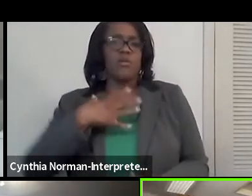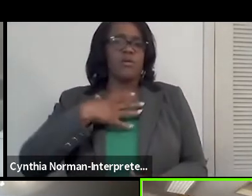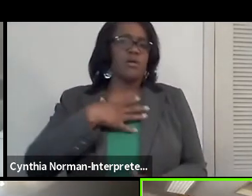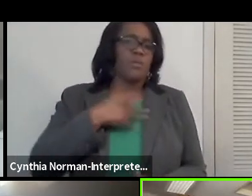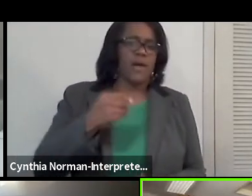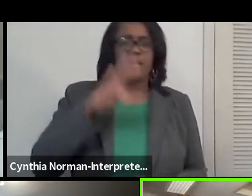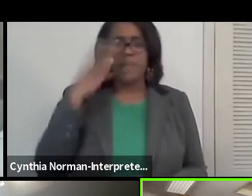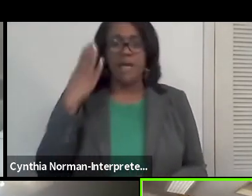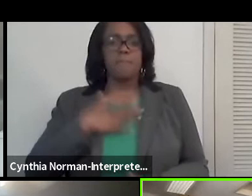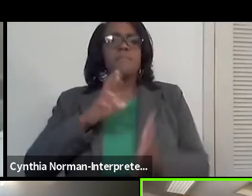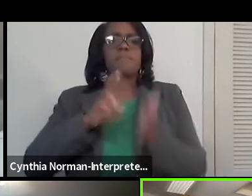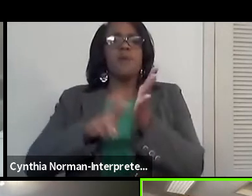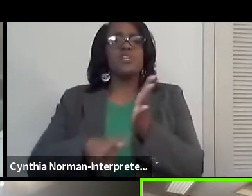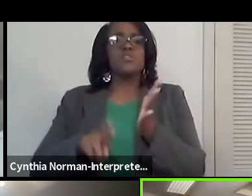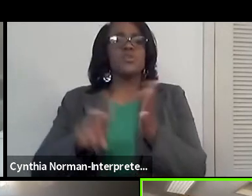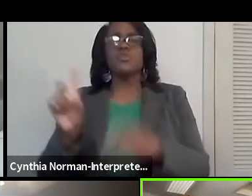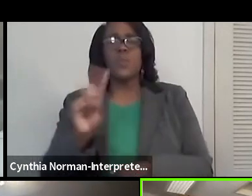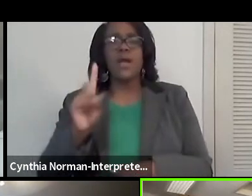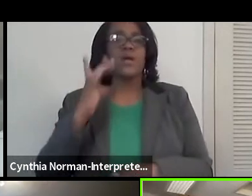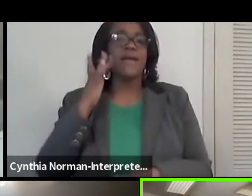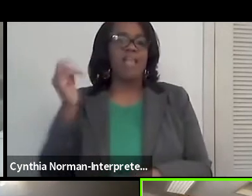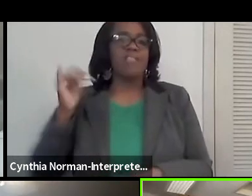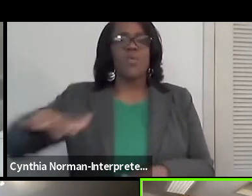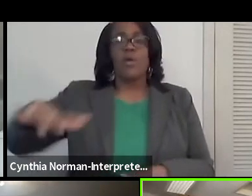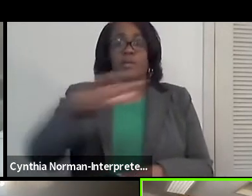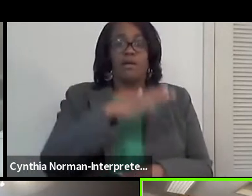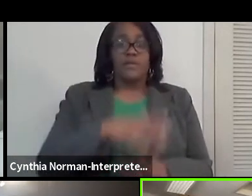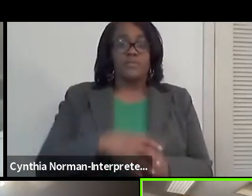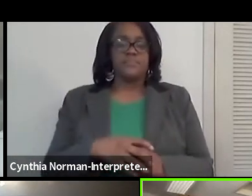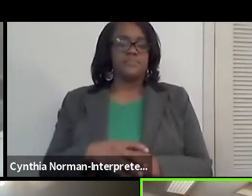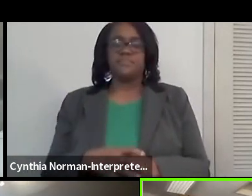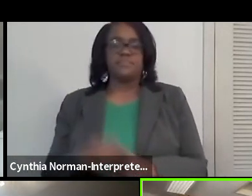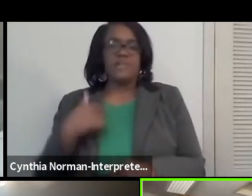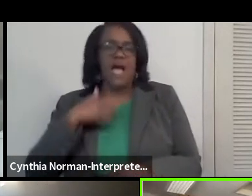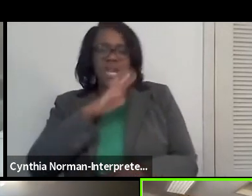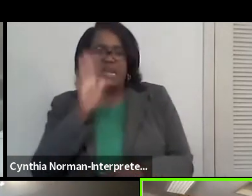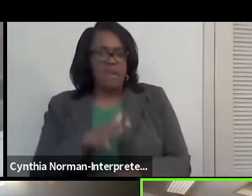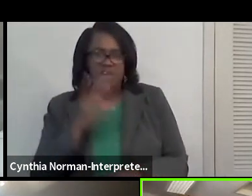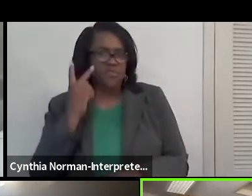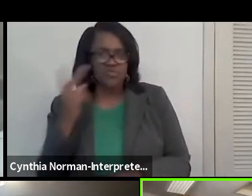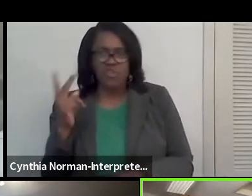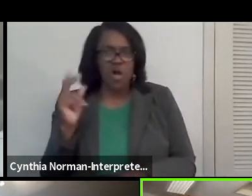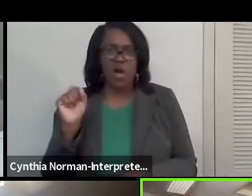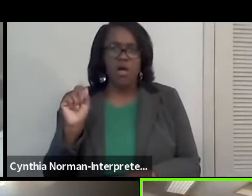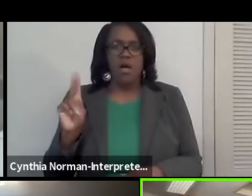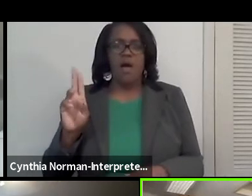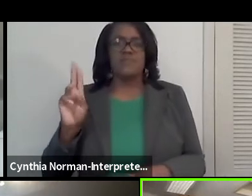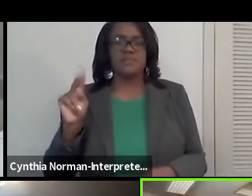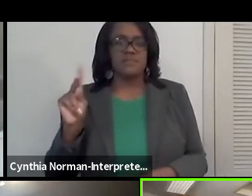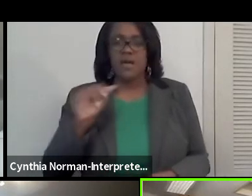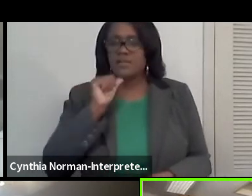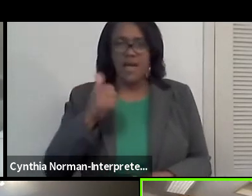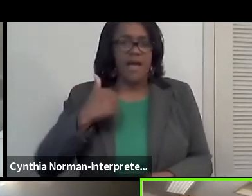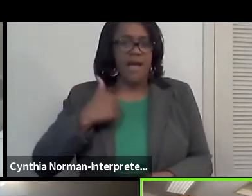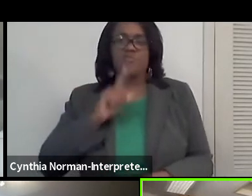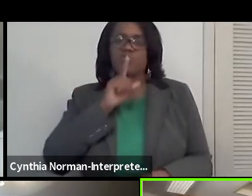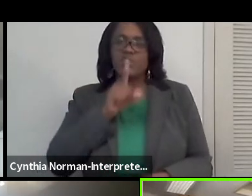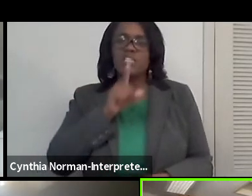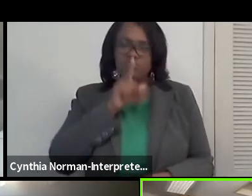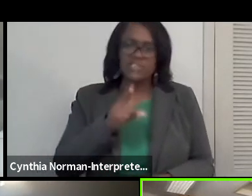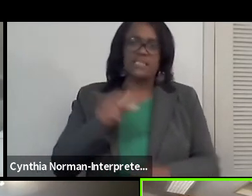California. And I would not, I never saw a skunk that did not have really, really